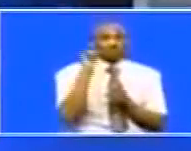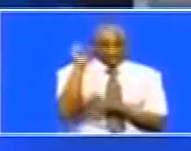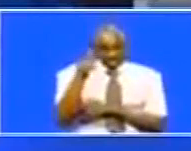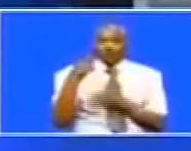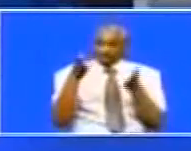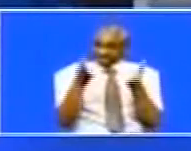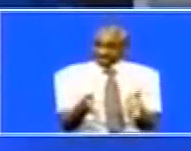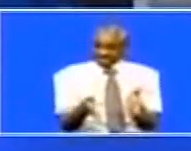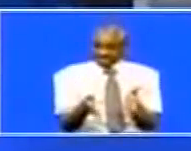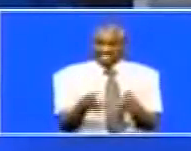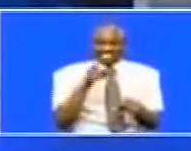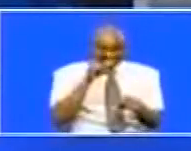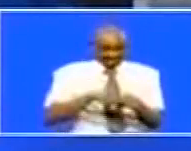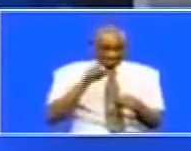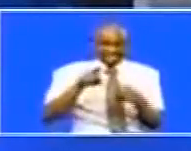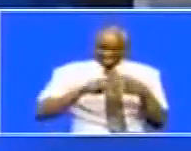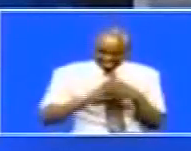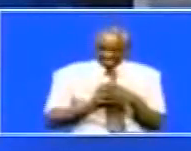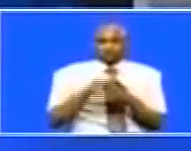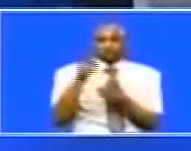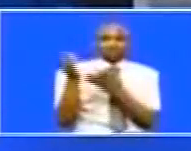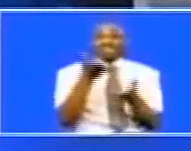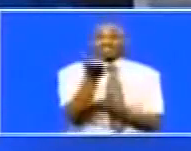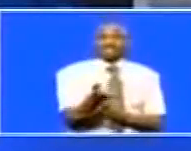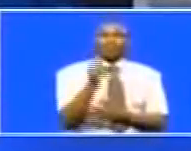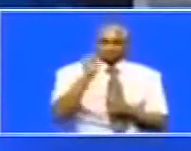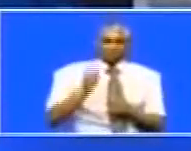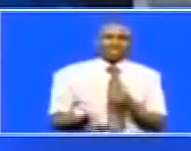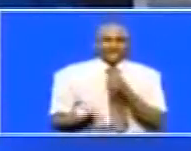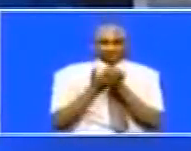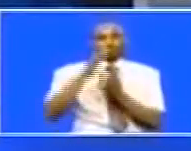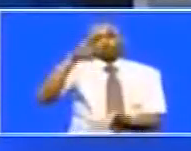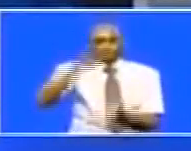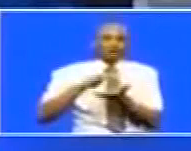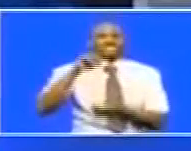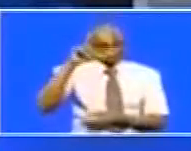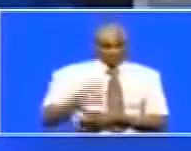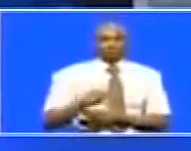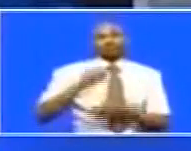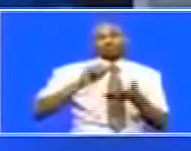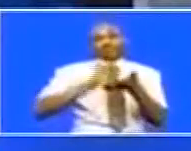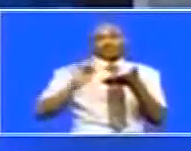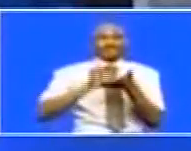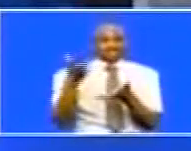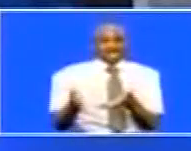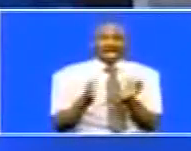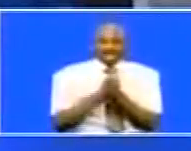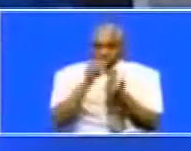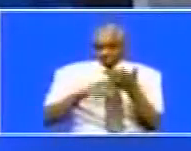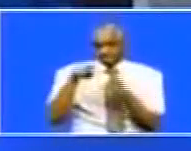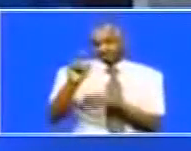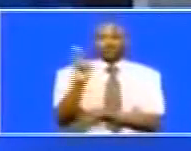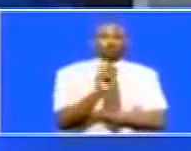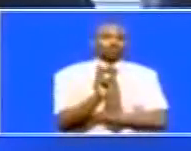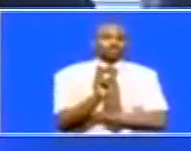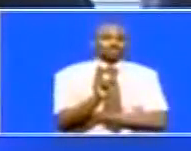Kenya of these kits and devices will help to lower the price of the tablets and the kit in general, and